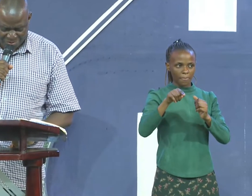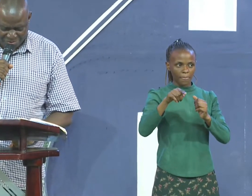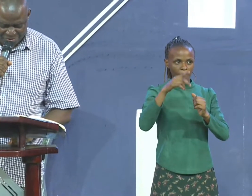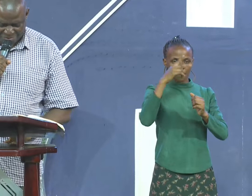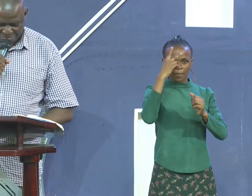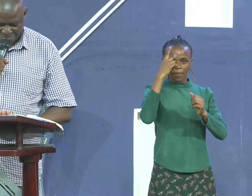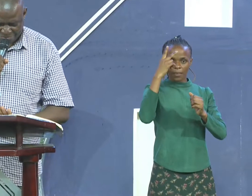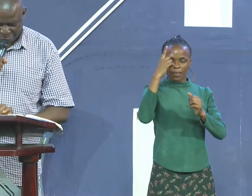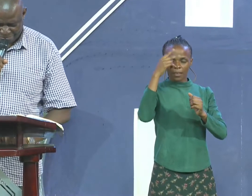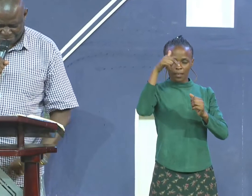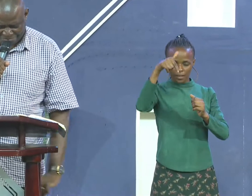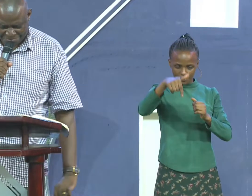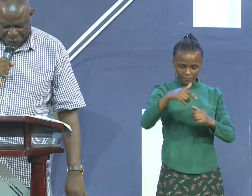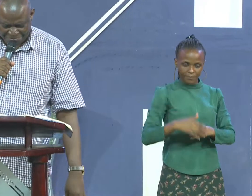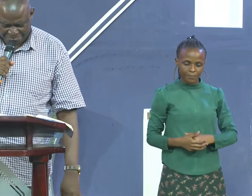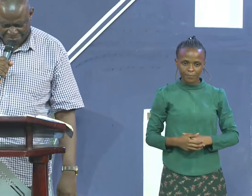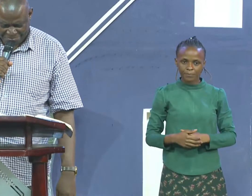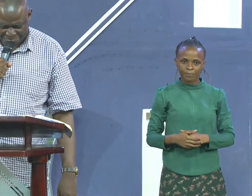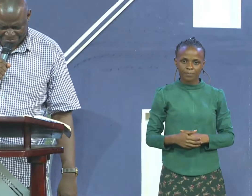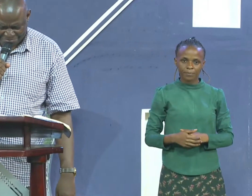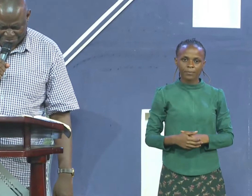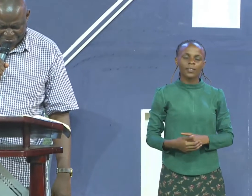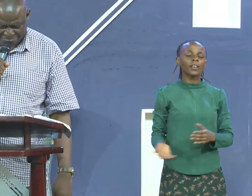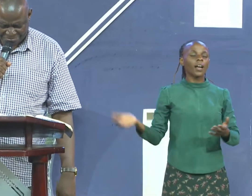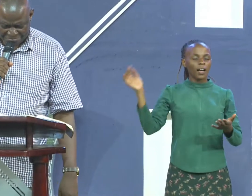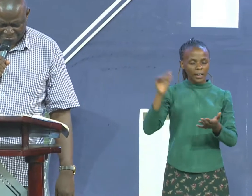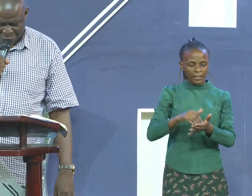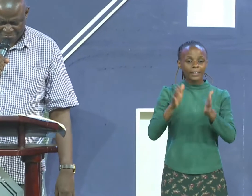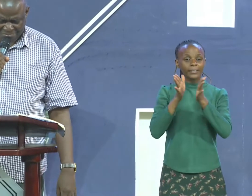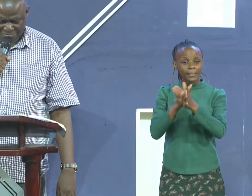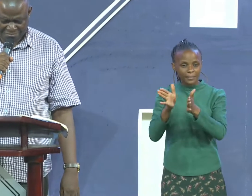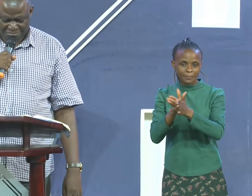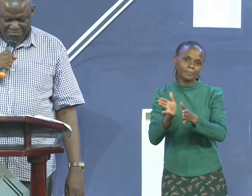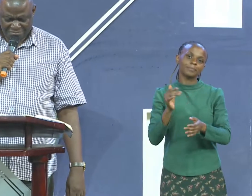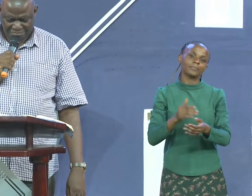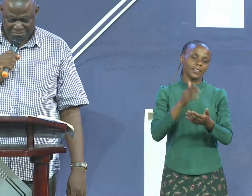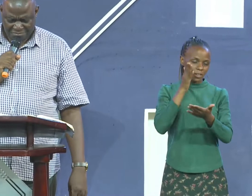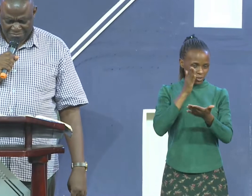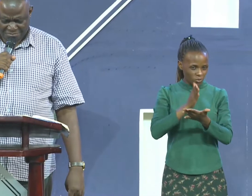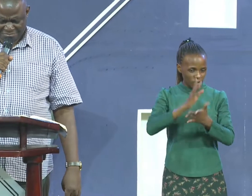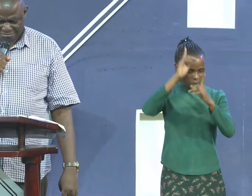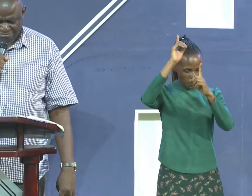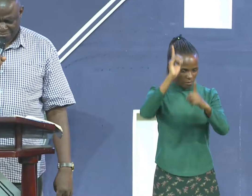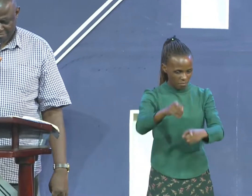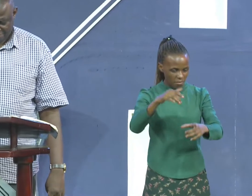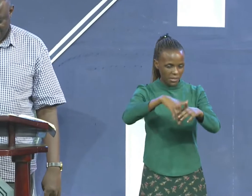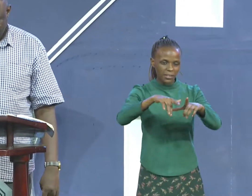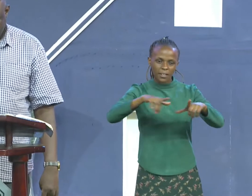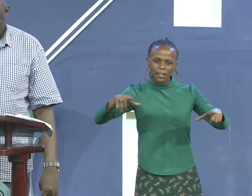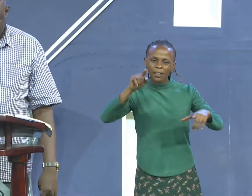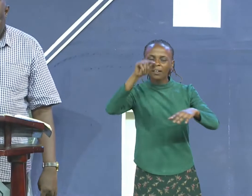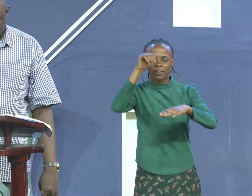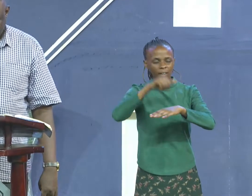kurabili mumsamu. Ne bamubuulira ne bagamba nti twatuuka mu nsi gye watutuma era